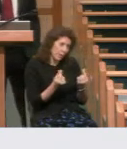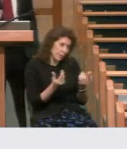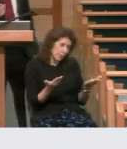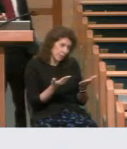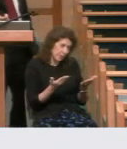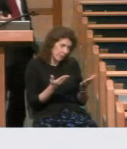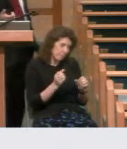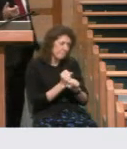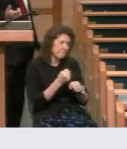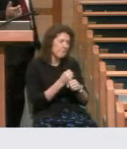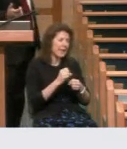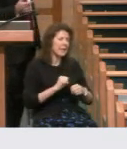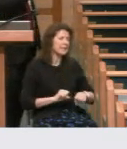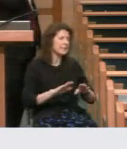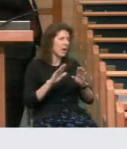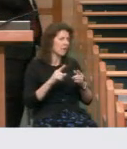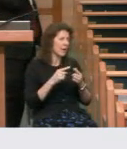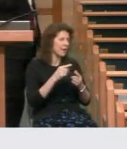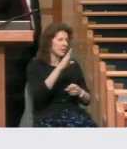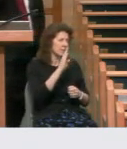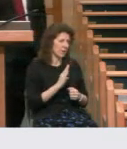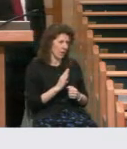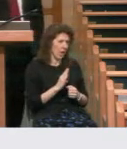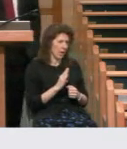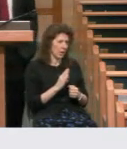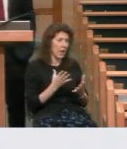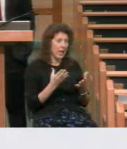He wanted to make a sacrifice, but what was he?